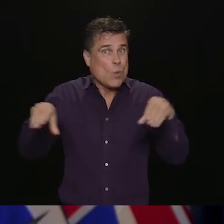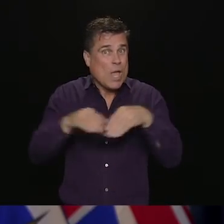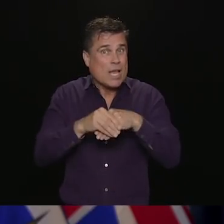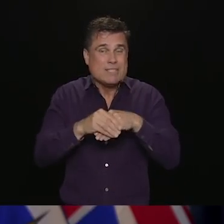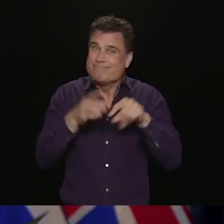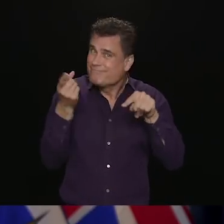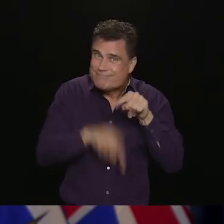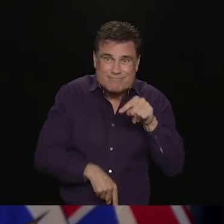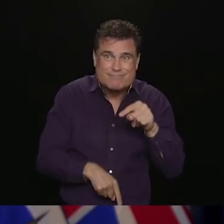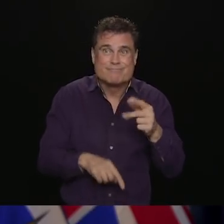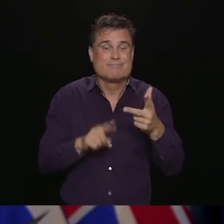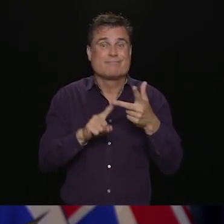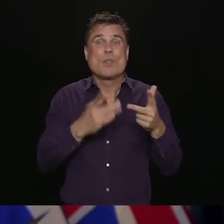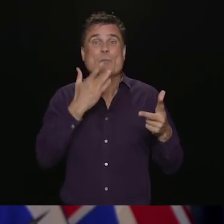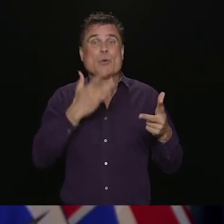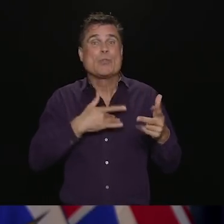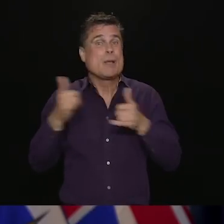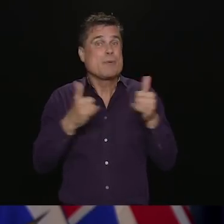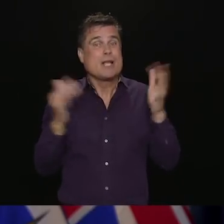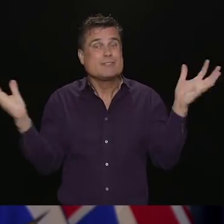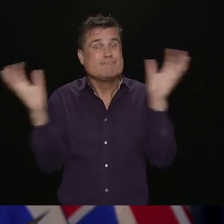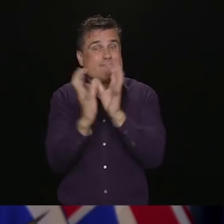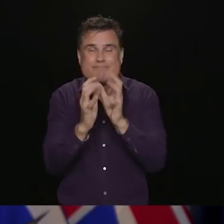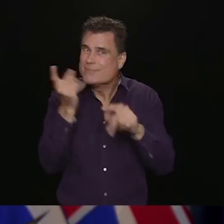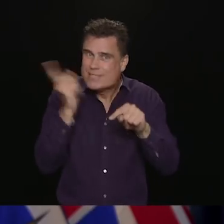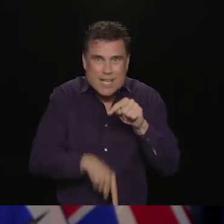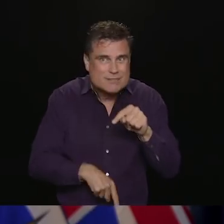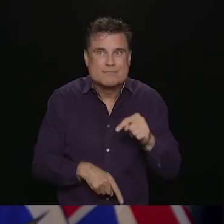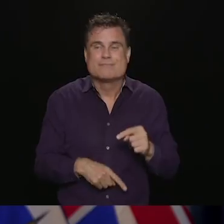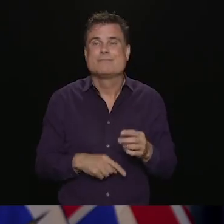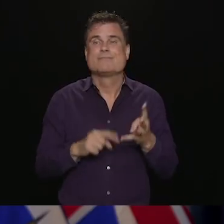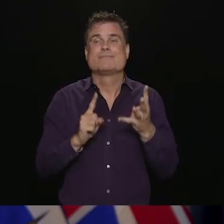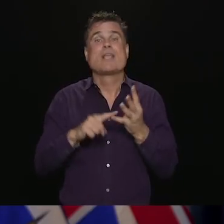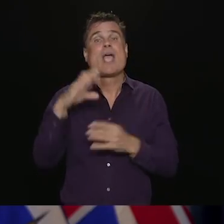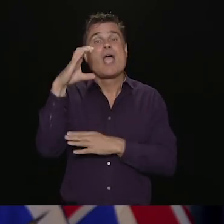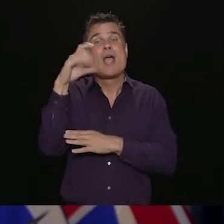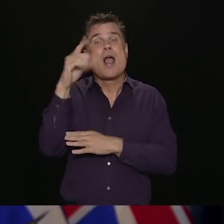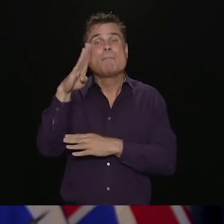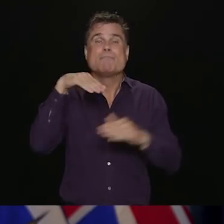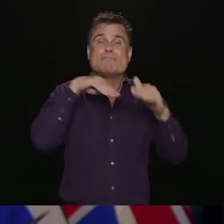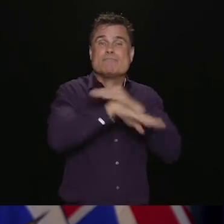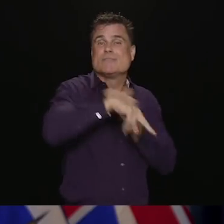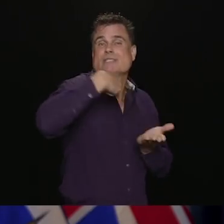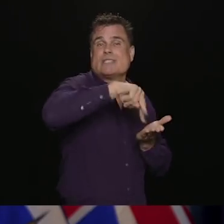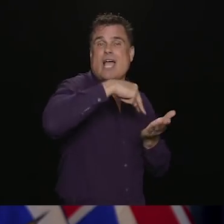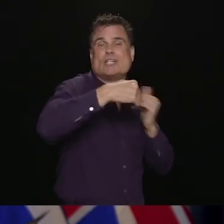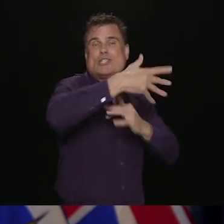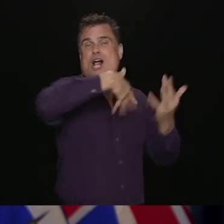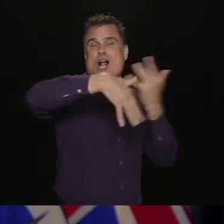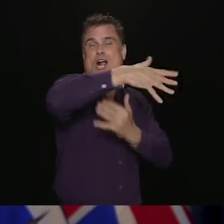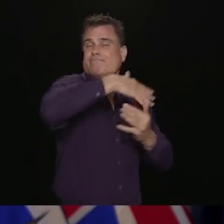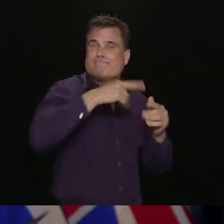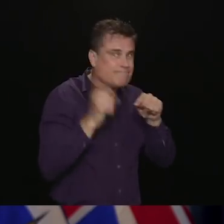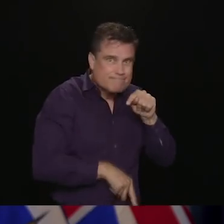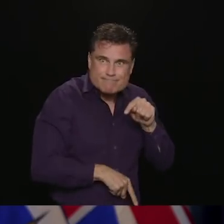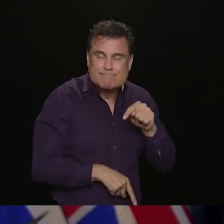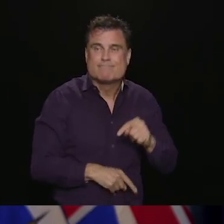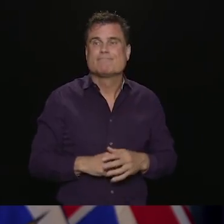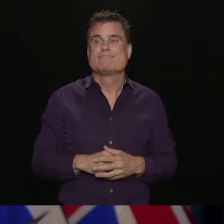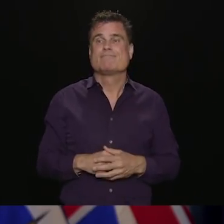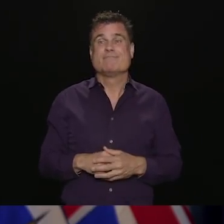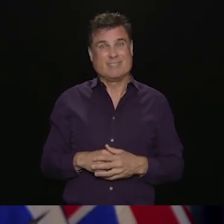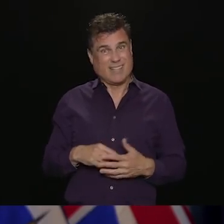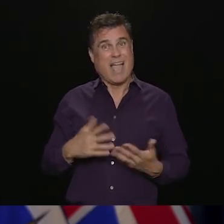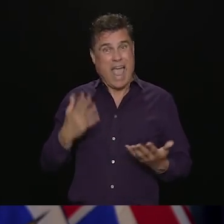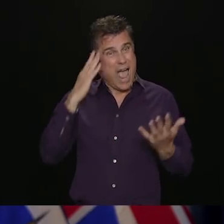like nightclubs where people are getting together in enclosed environments. So we know some things are riskier than others. We know it's riskier when